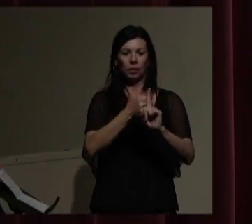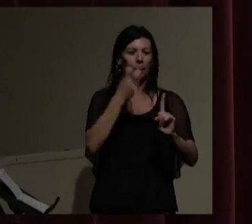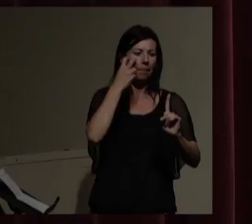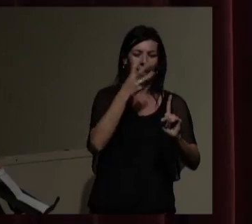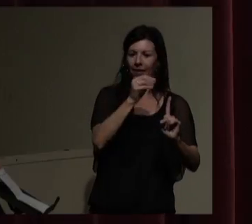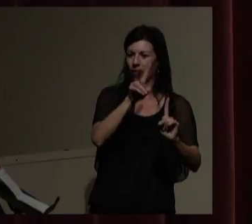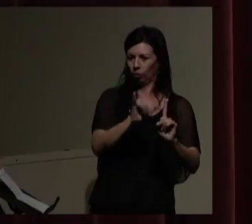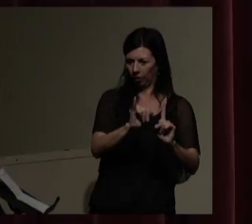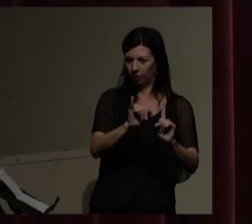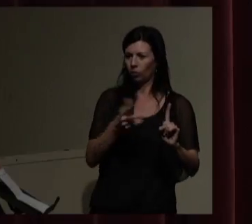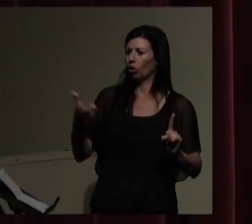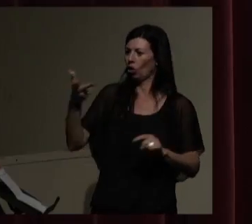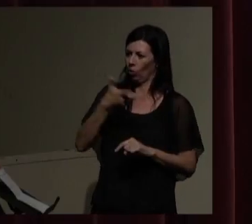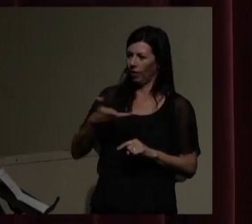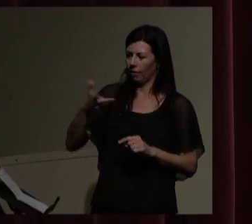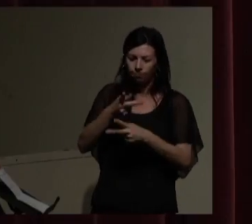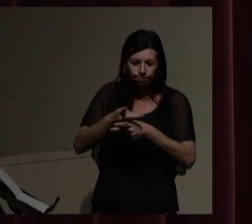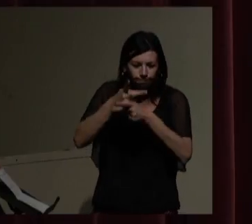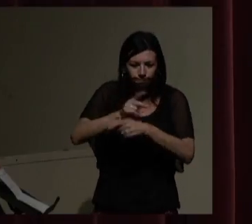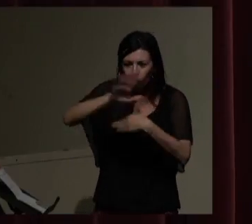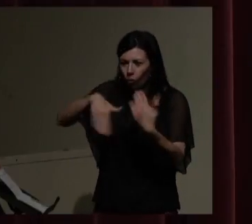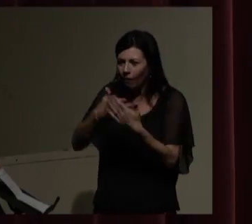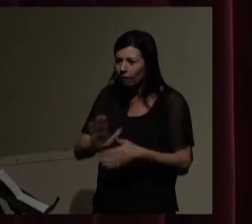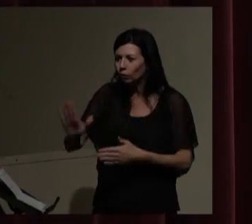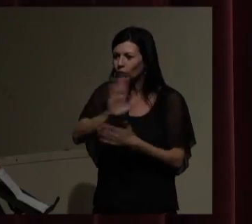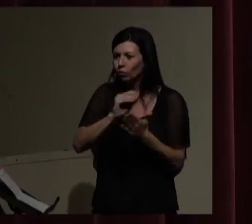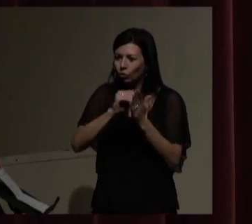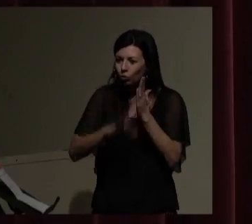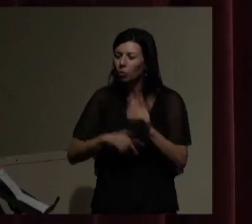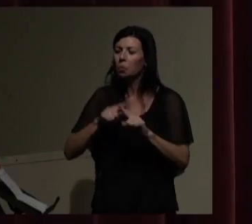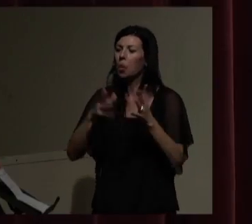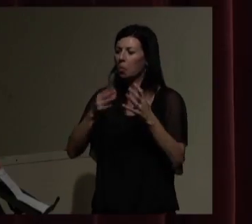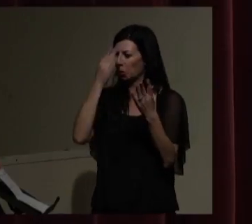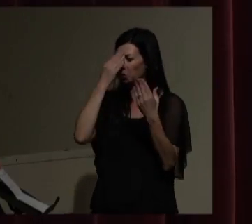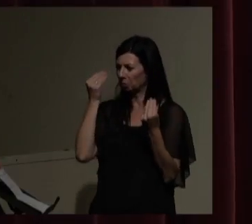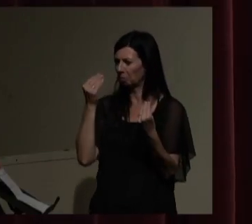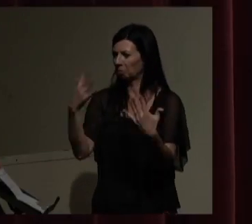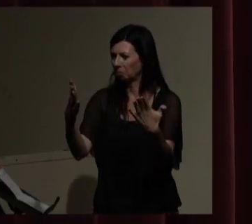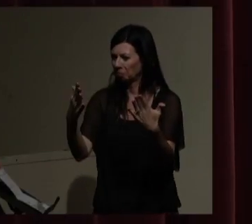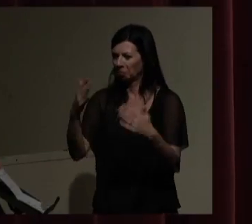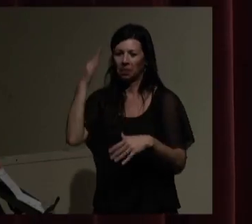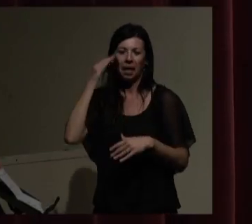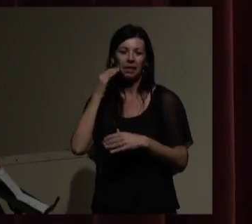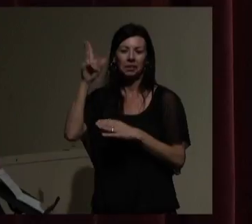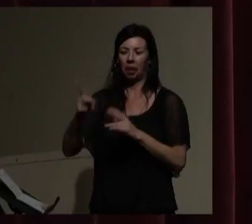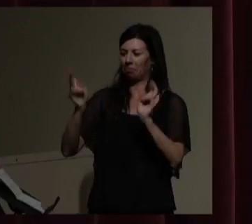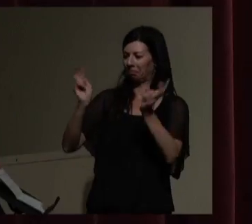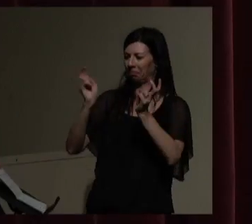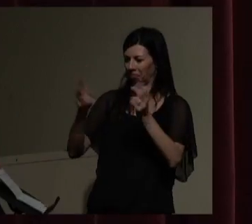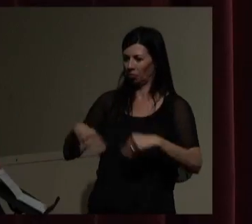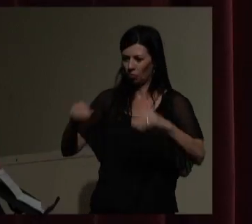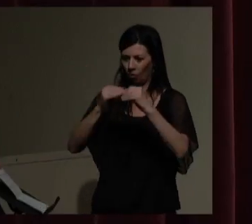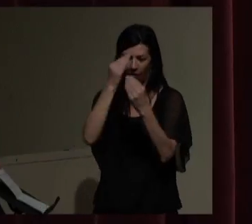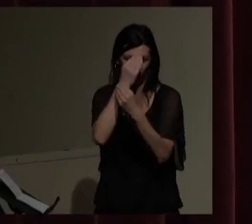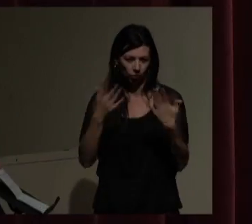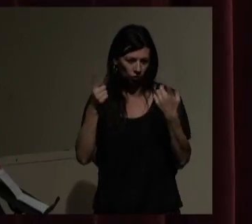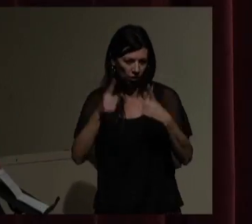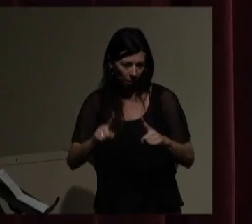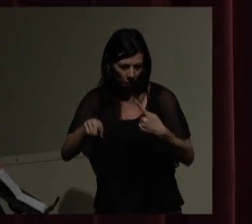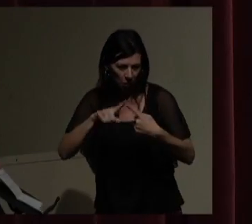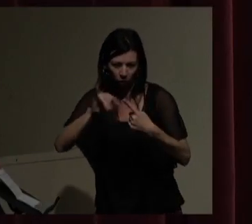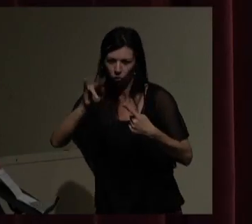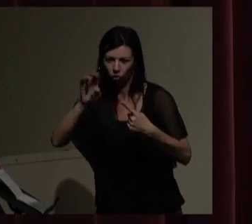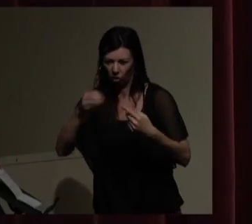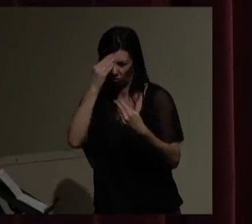principals on campus, who will be taking care of all the students. But I did want to give you just a little bit of a heads up of that, and you'll be getting more information about that coming up in June,